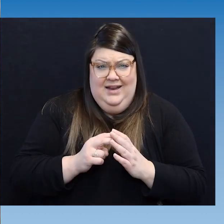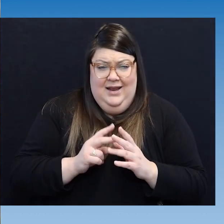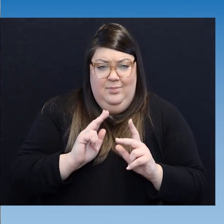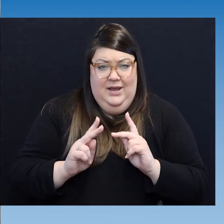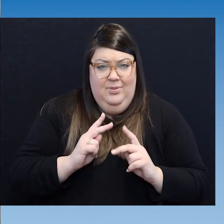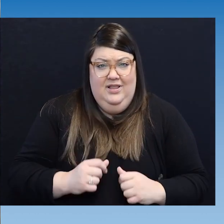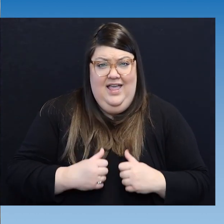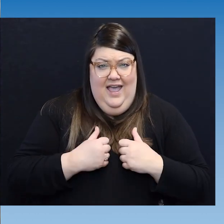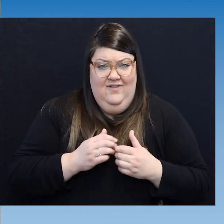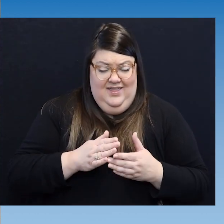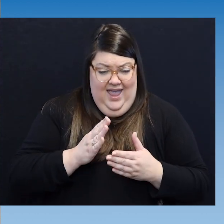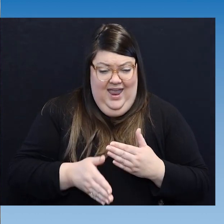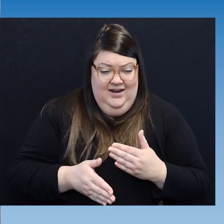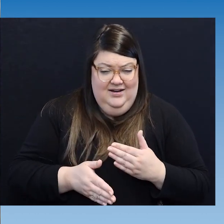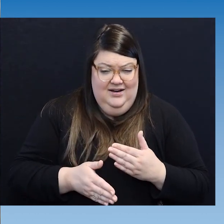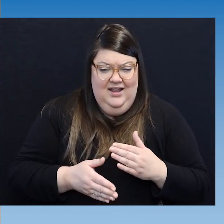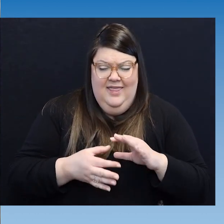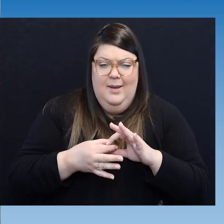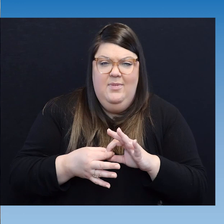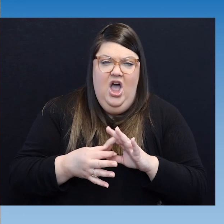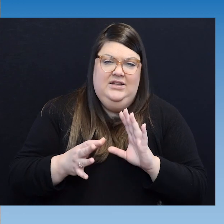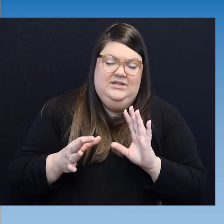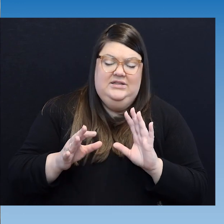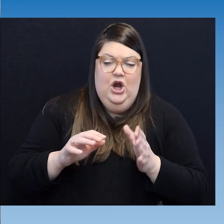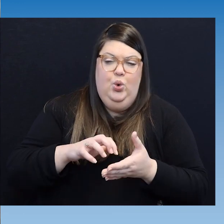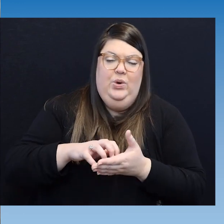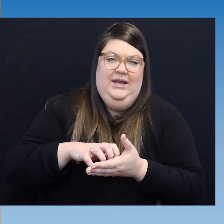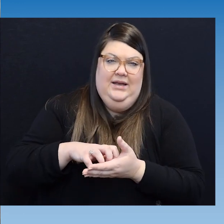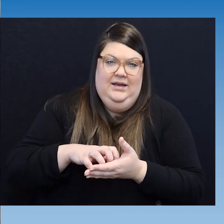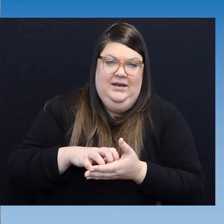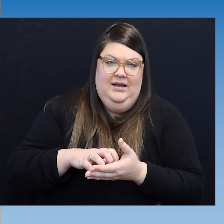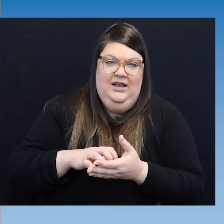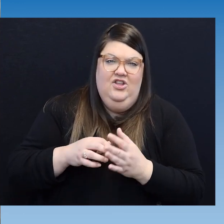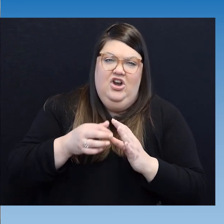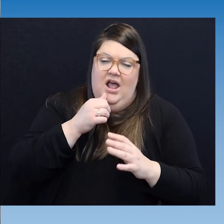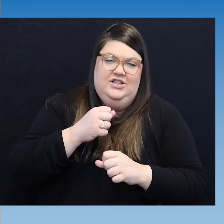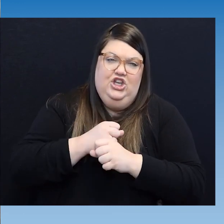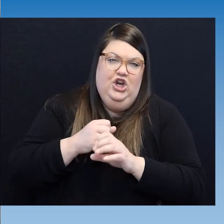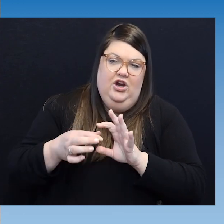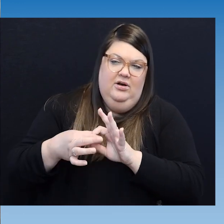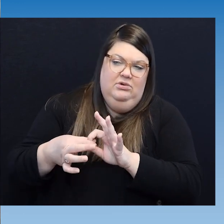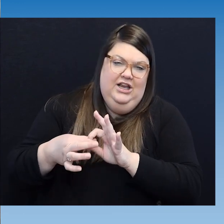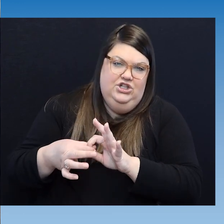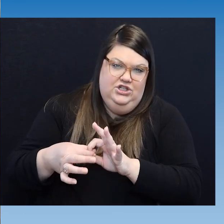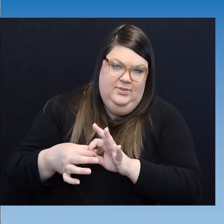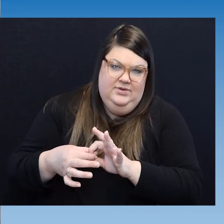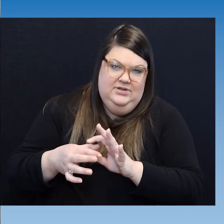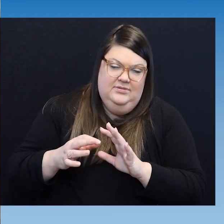life, these bonds are fragile. They're rendering them insecure and precarious. But what was also interesting to